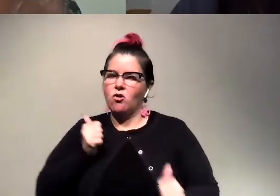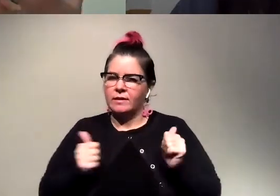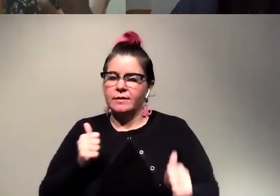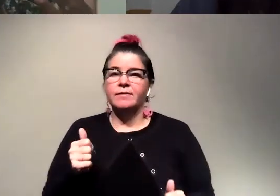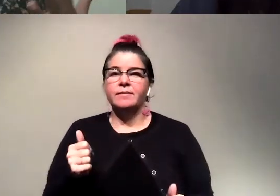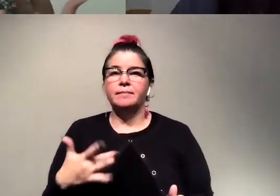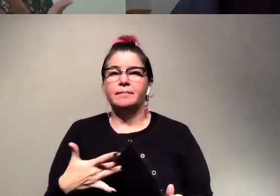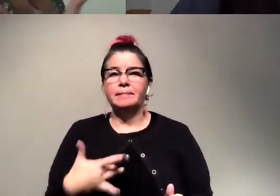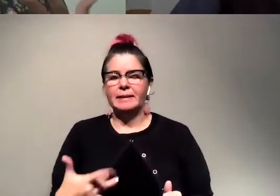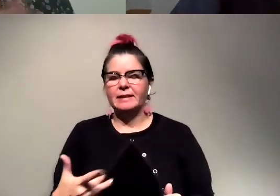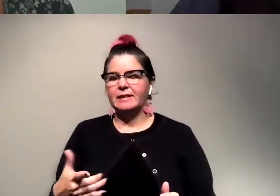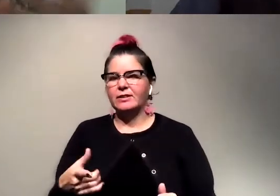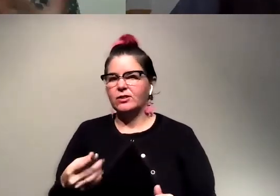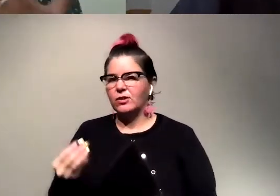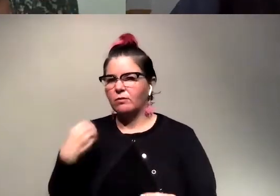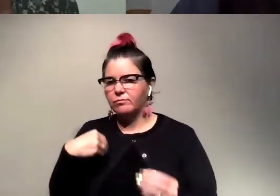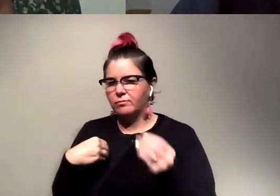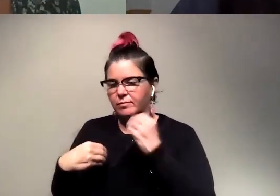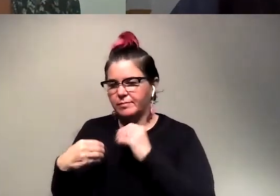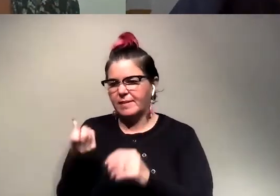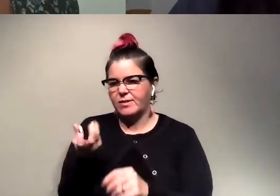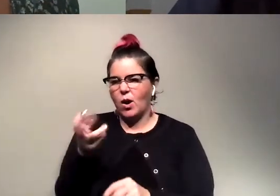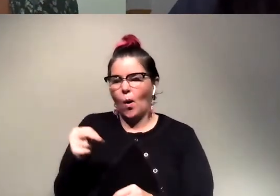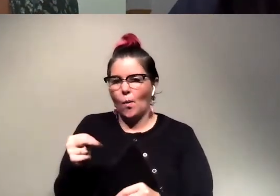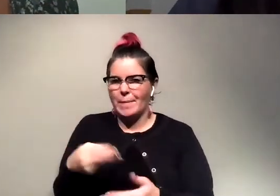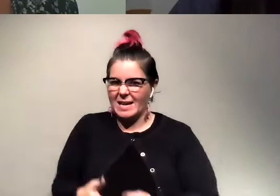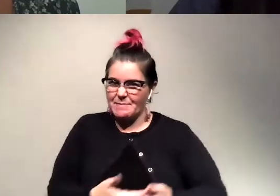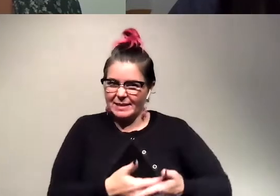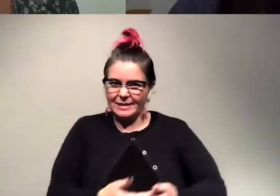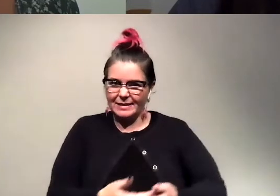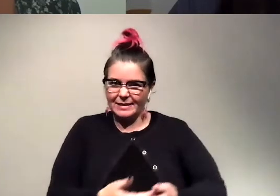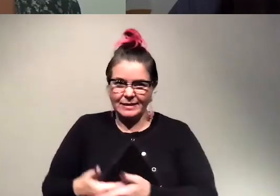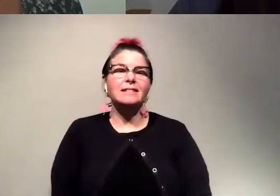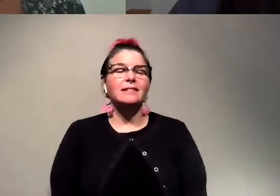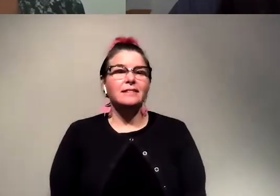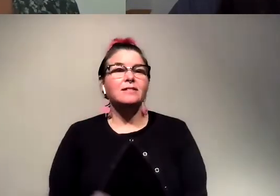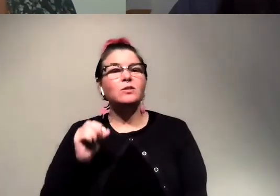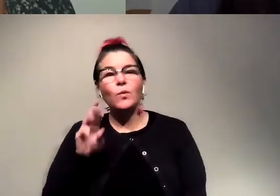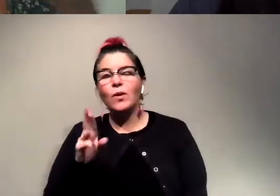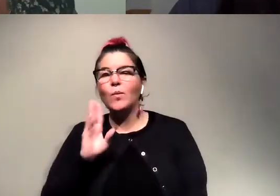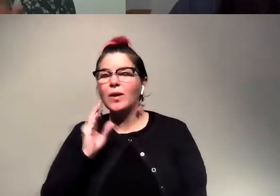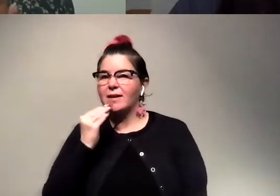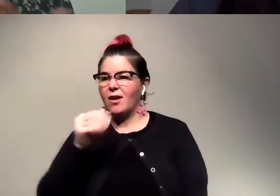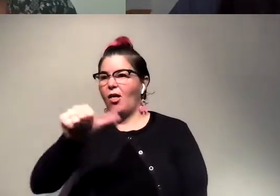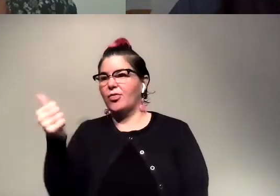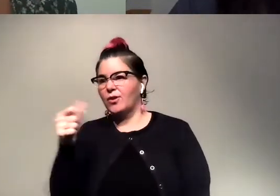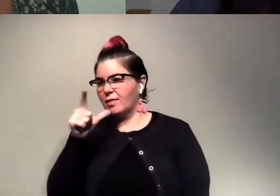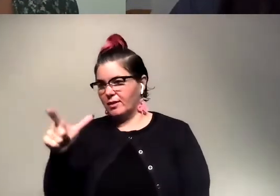to eat its own young, or it will eat the young of the